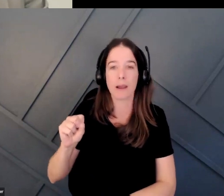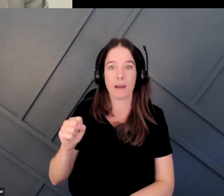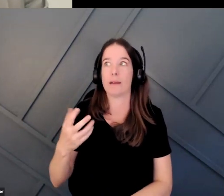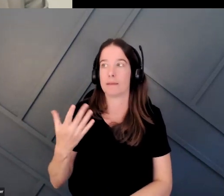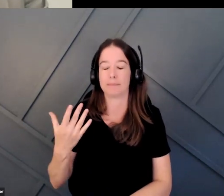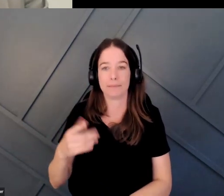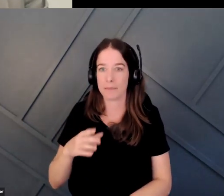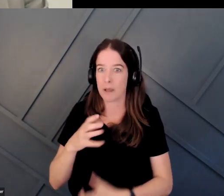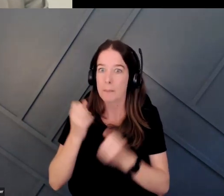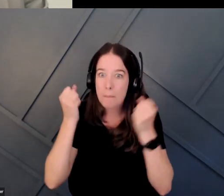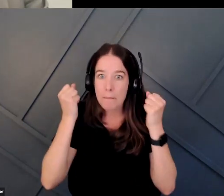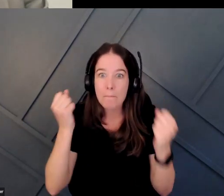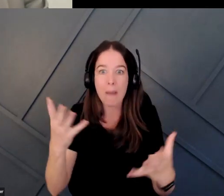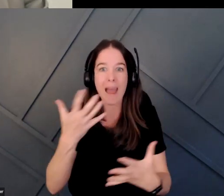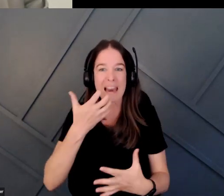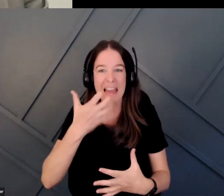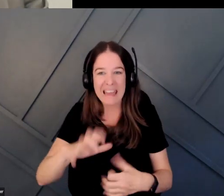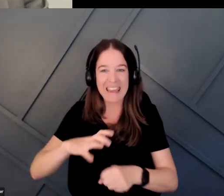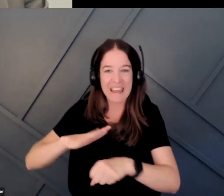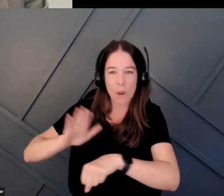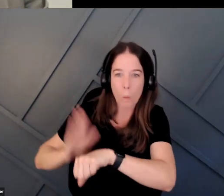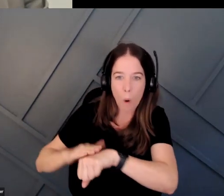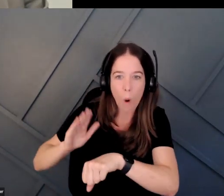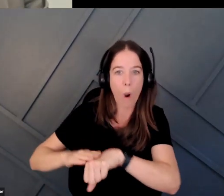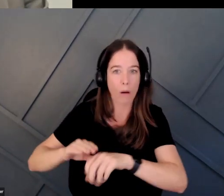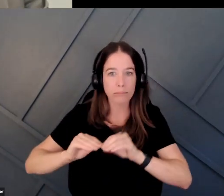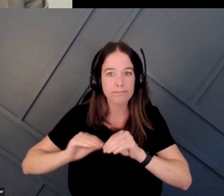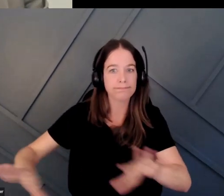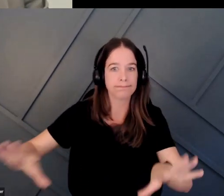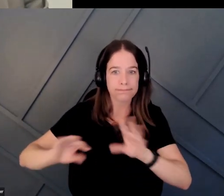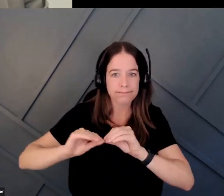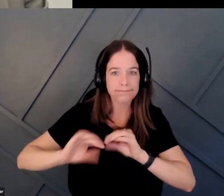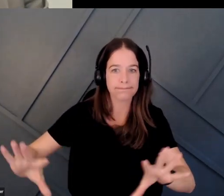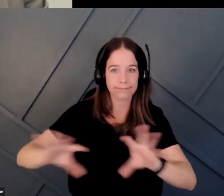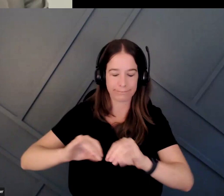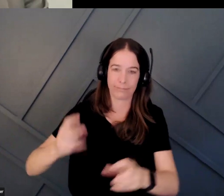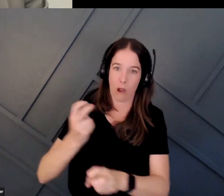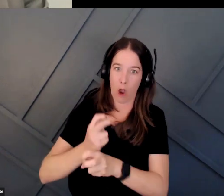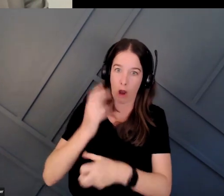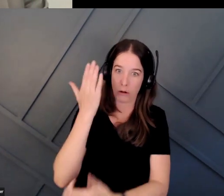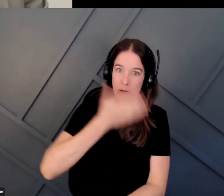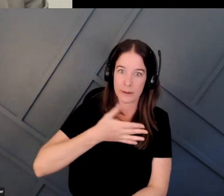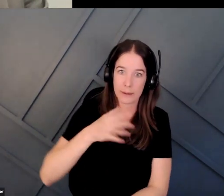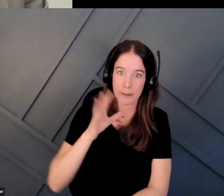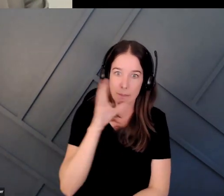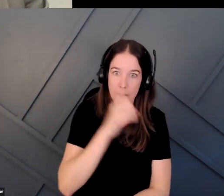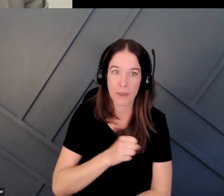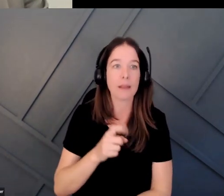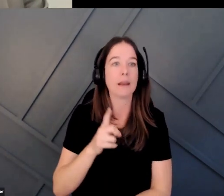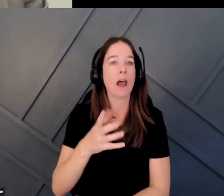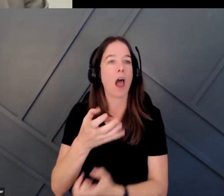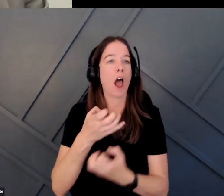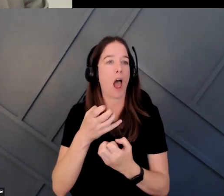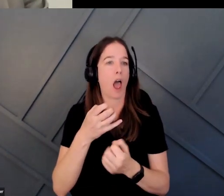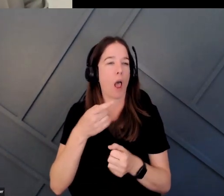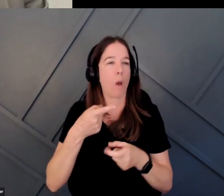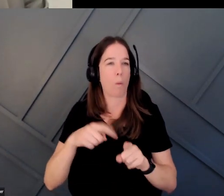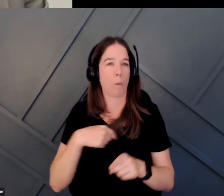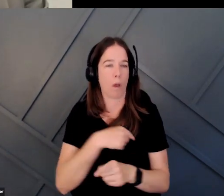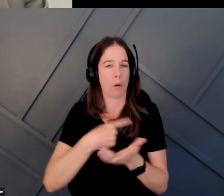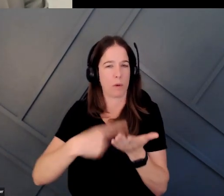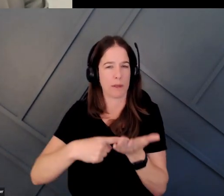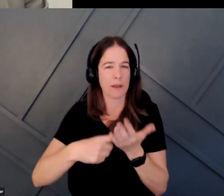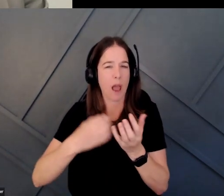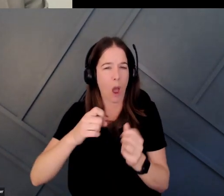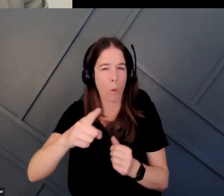warnings across the nation. Now, as I talk about this, I'd like you to keep the number 7 in mind during this discussion we're going to have